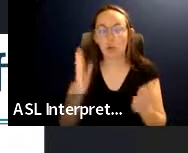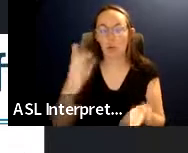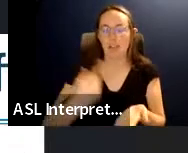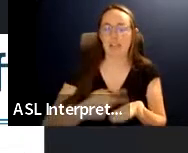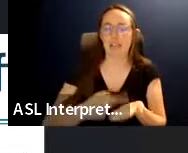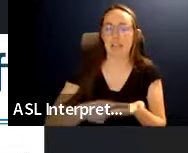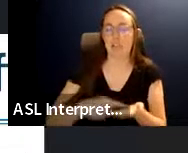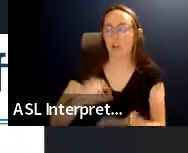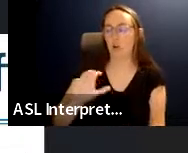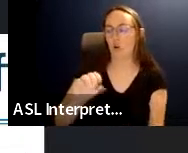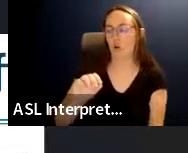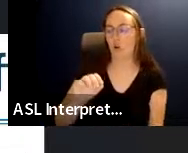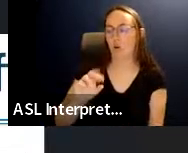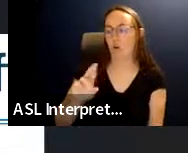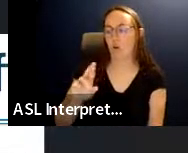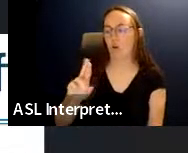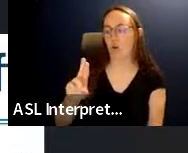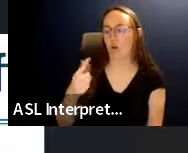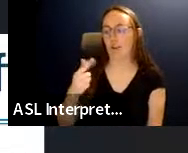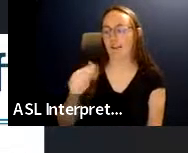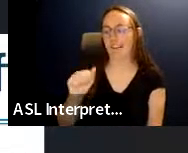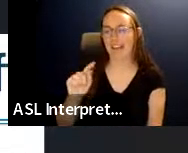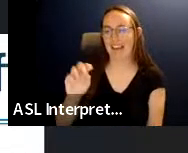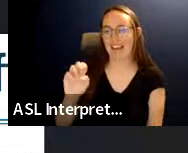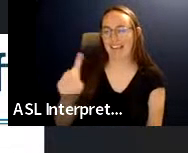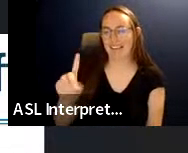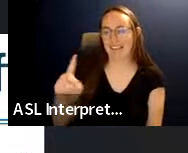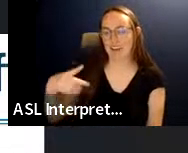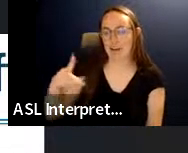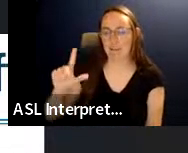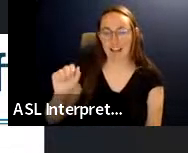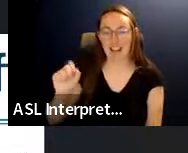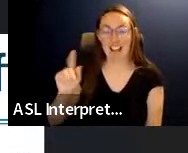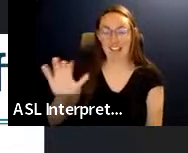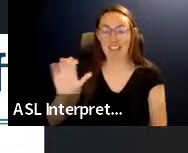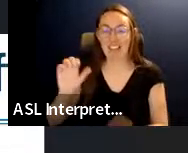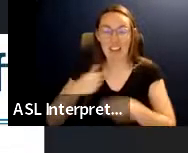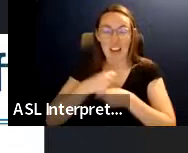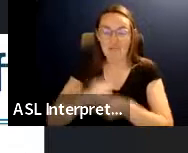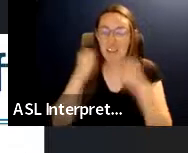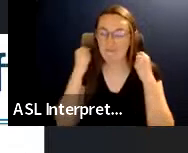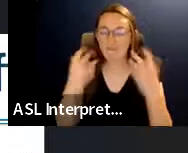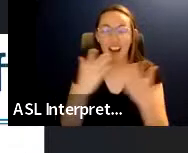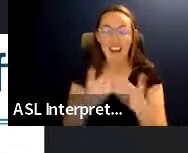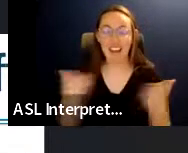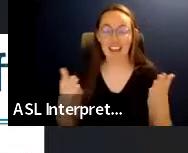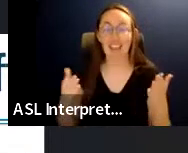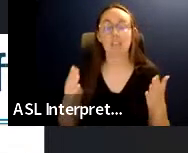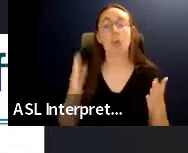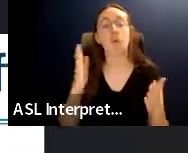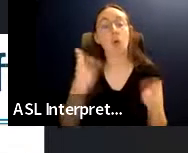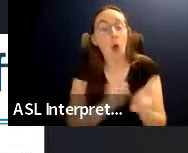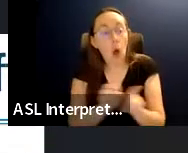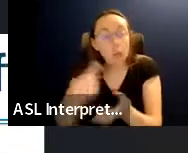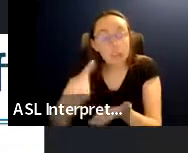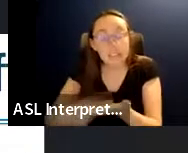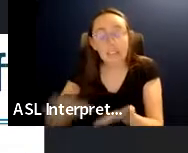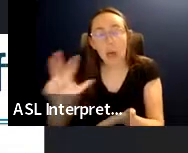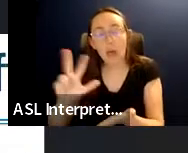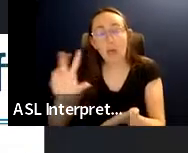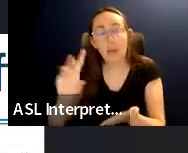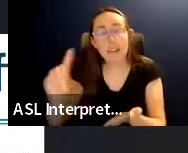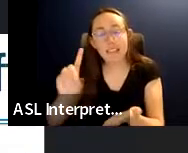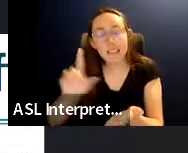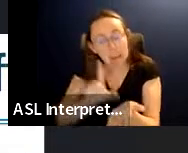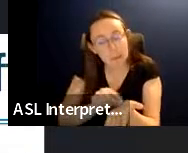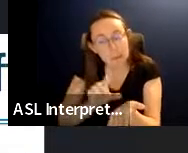make with corrugated plastic. But there's people out there that are making things using 3D printers, using Instamorph to